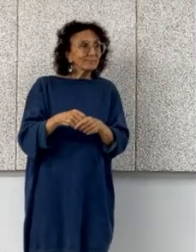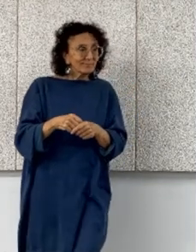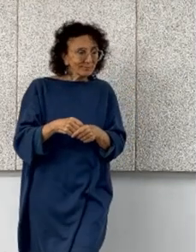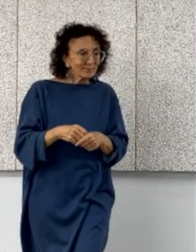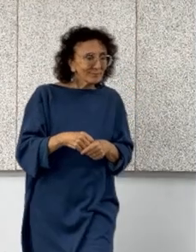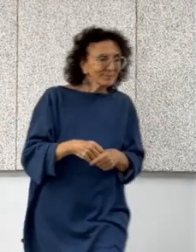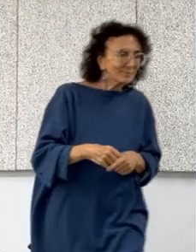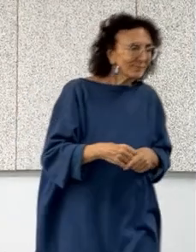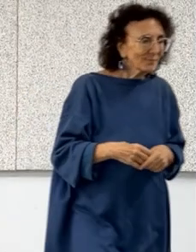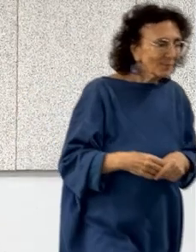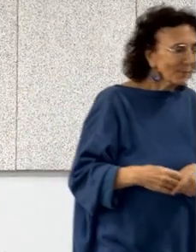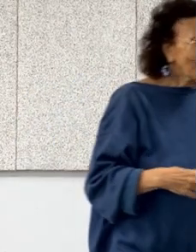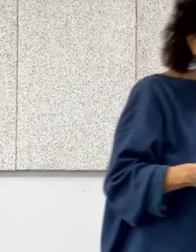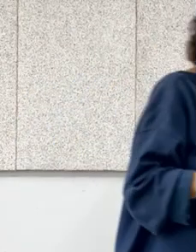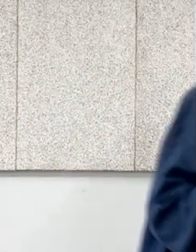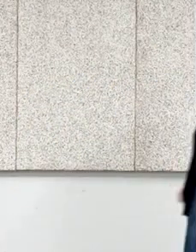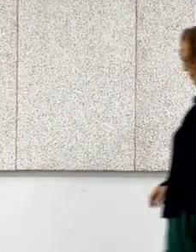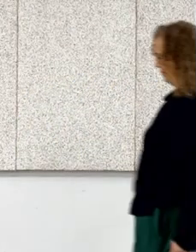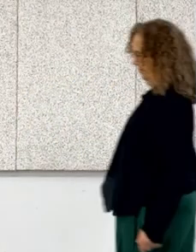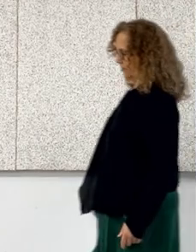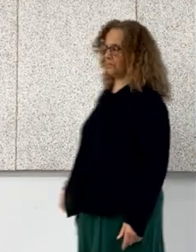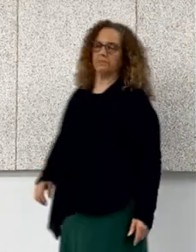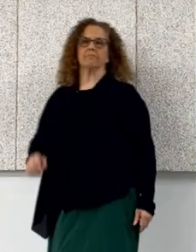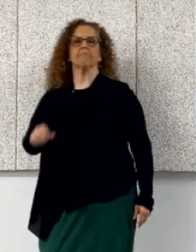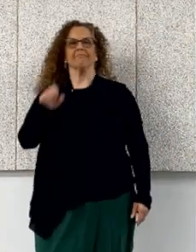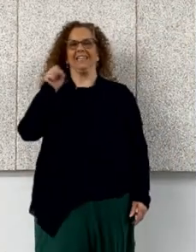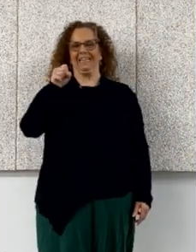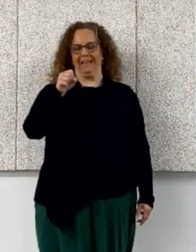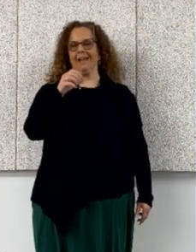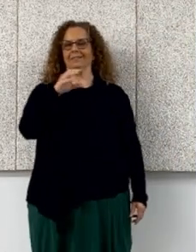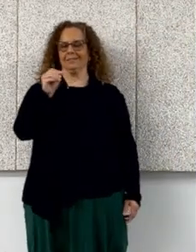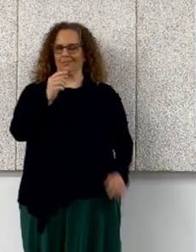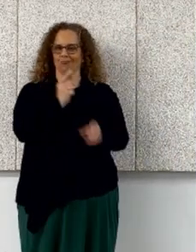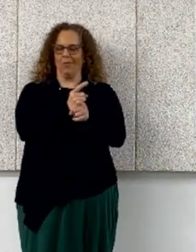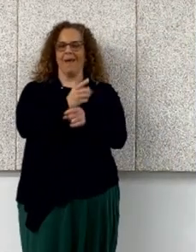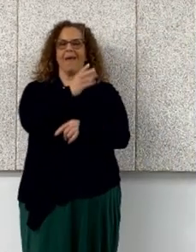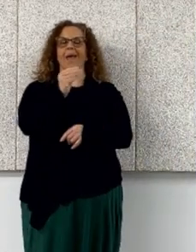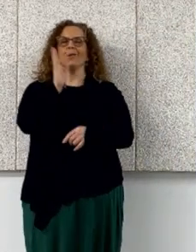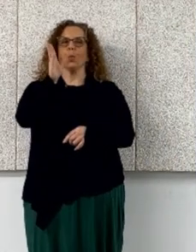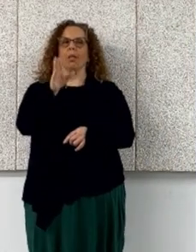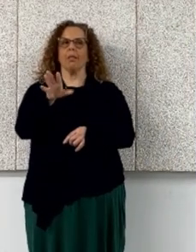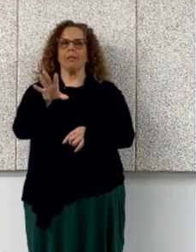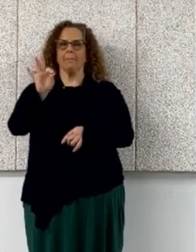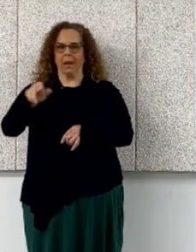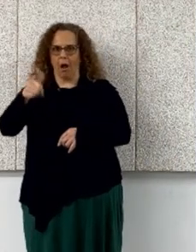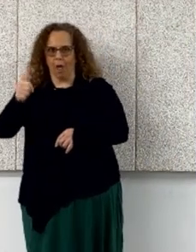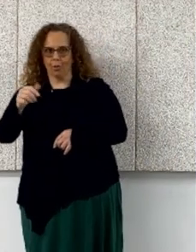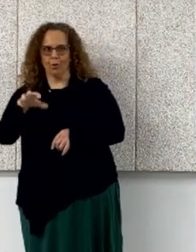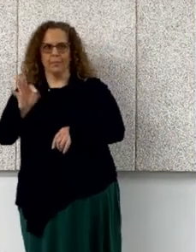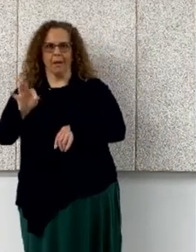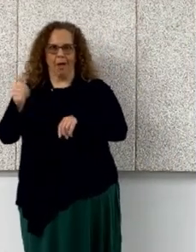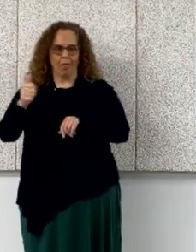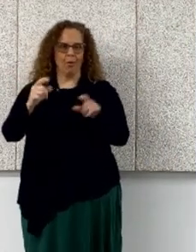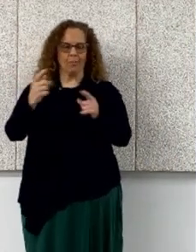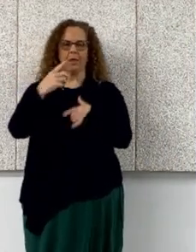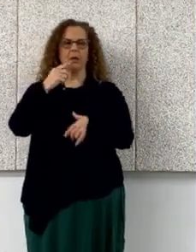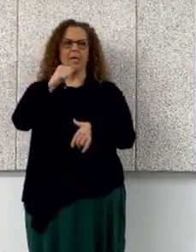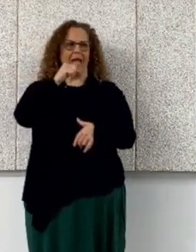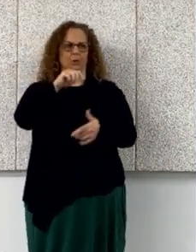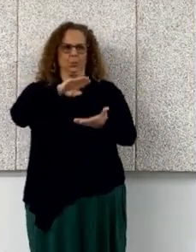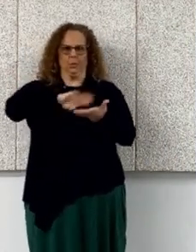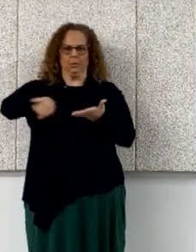that, and then you'll pick another one and another one and another one. Right. And I said that not to be dismissive, but like, that's exactly true. You'll pick